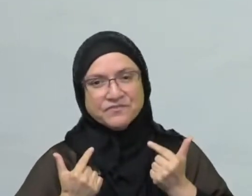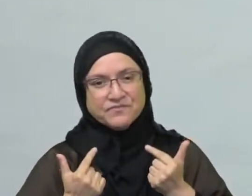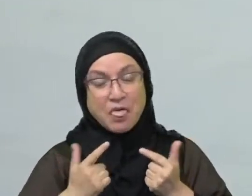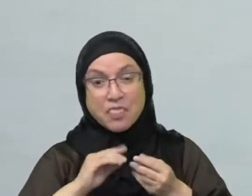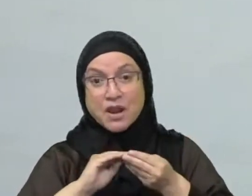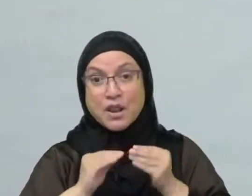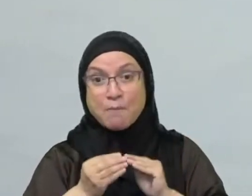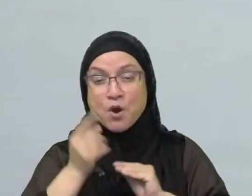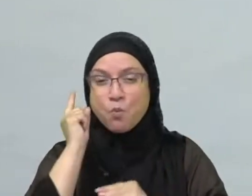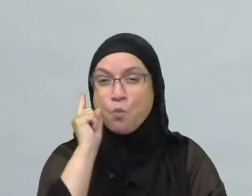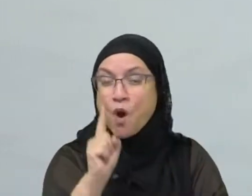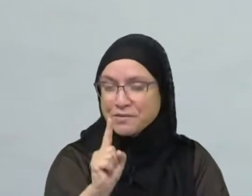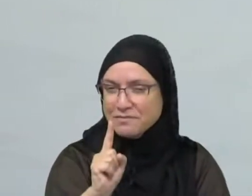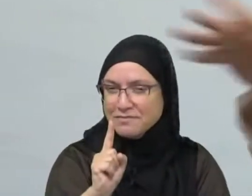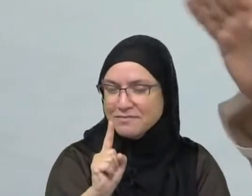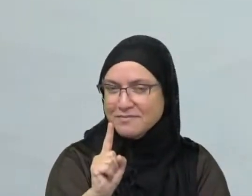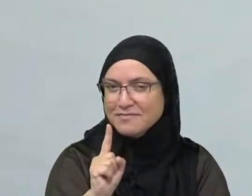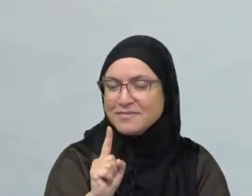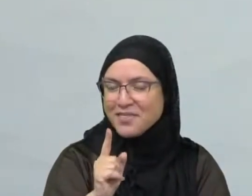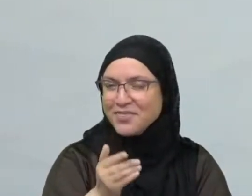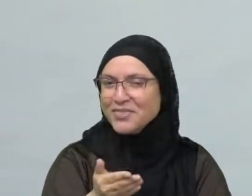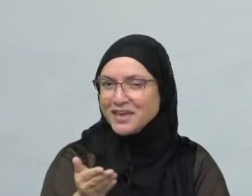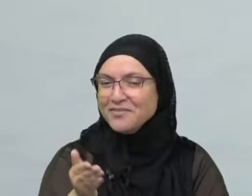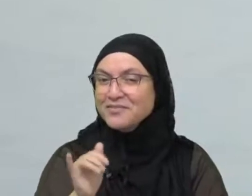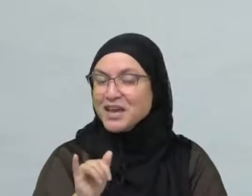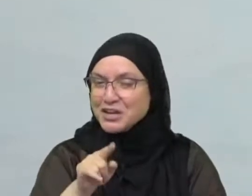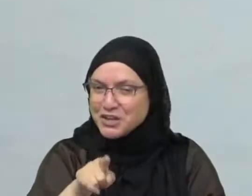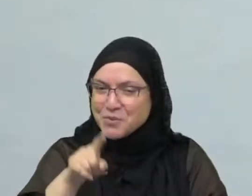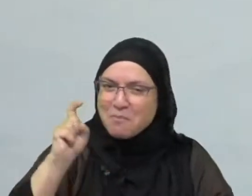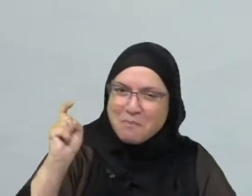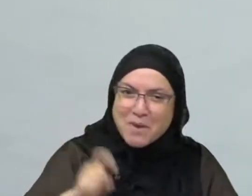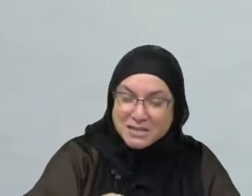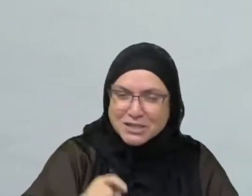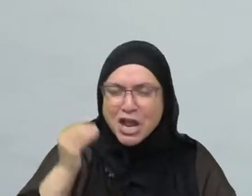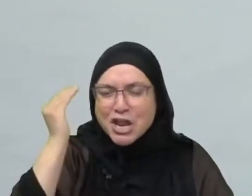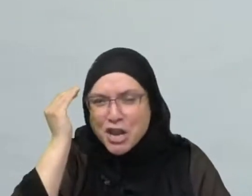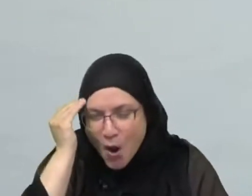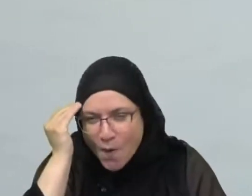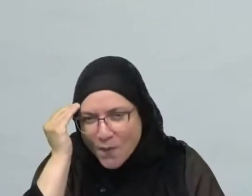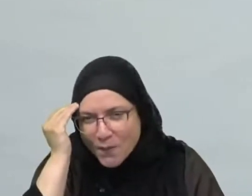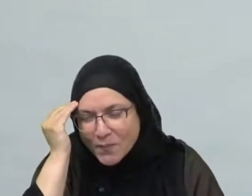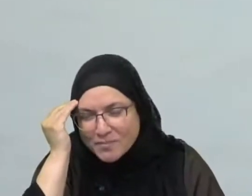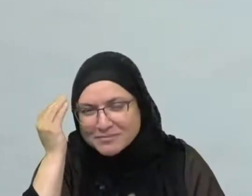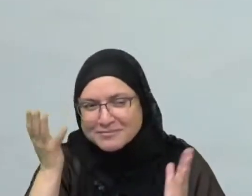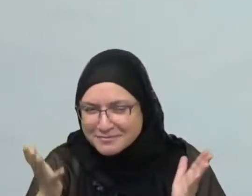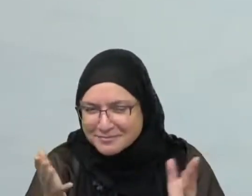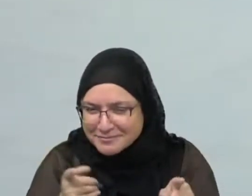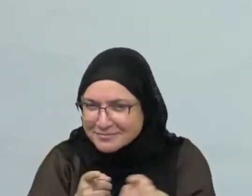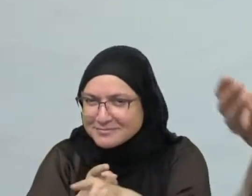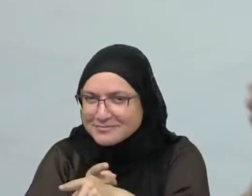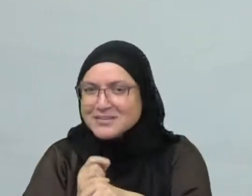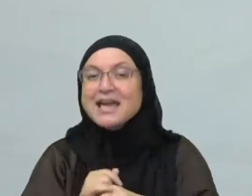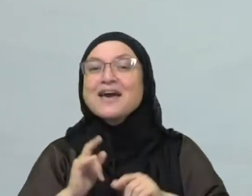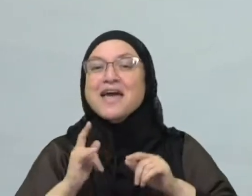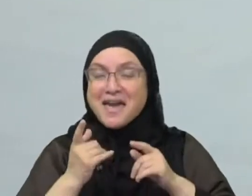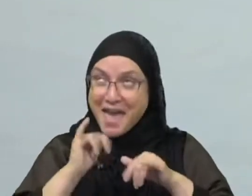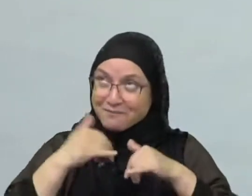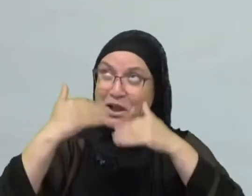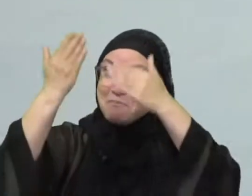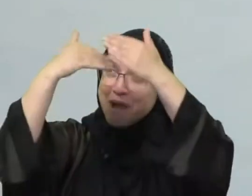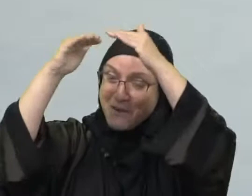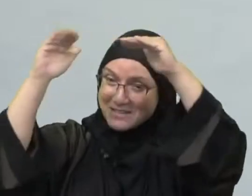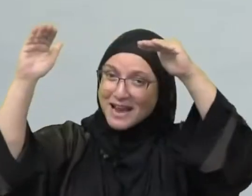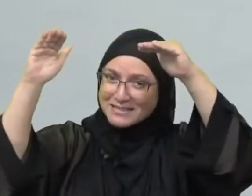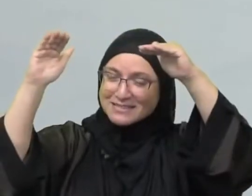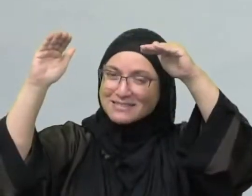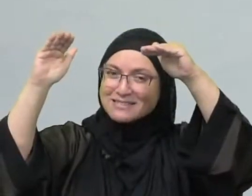of patience is paradise. And this is throughout the Quran and the Sunnah. And I'll even share with you some things that are very known to you. The stories that I'll share with you in the next